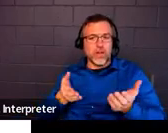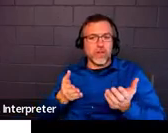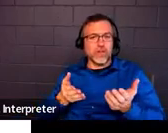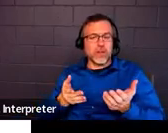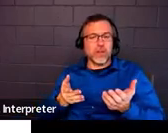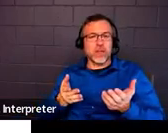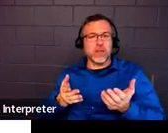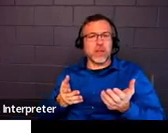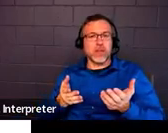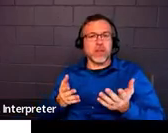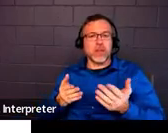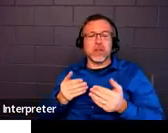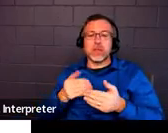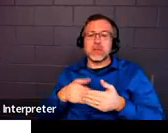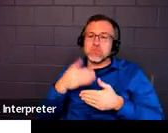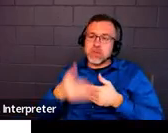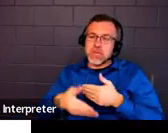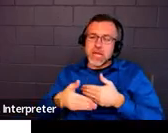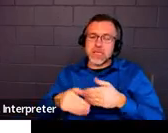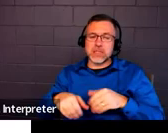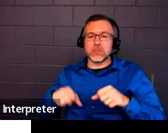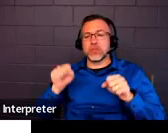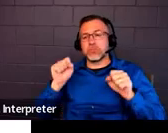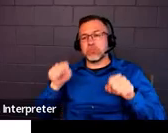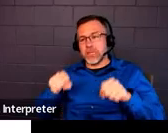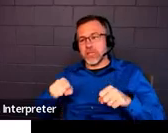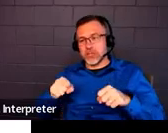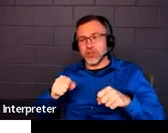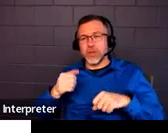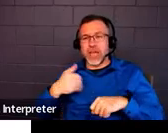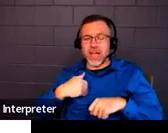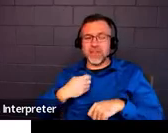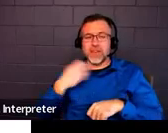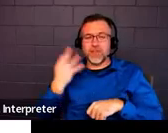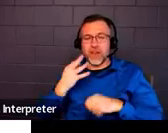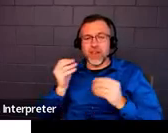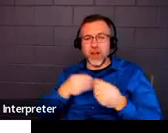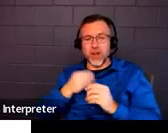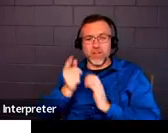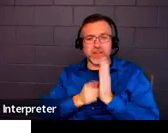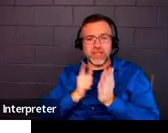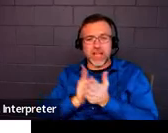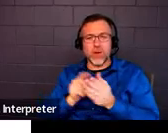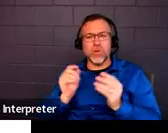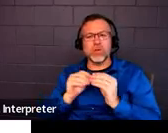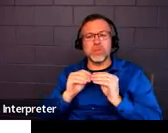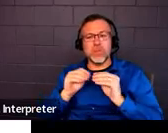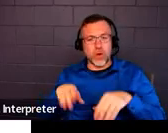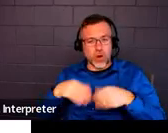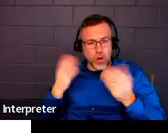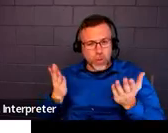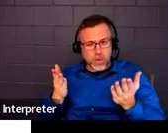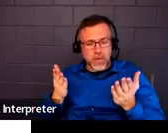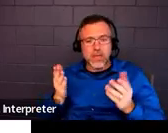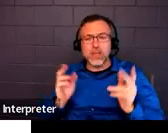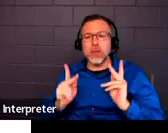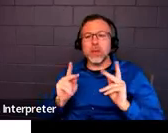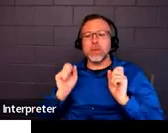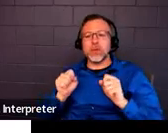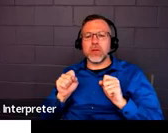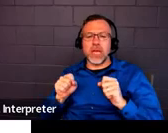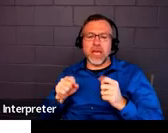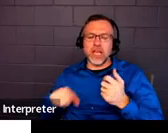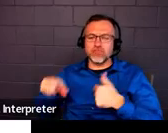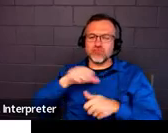next potentially having the Friday office hours more open so that people can connect with each other.